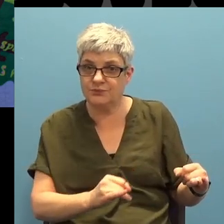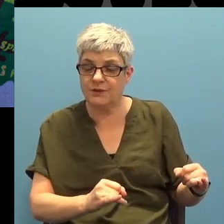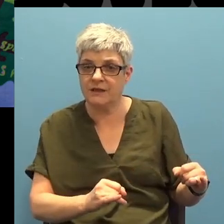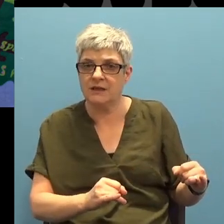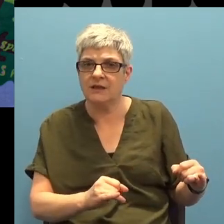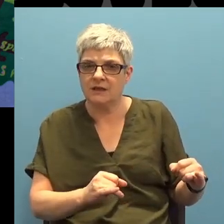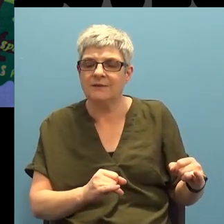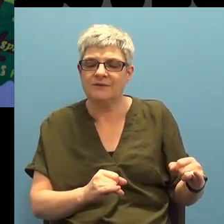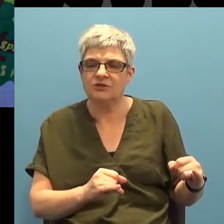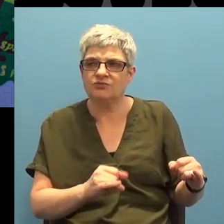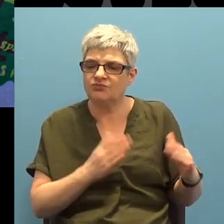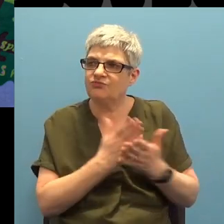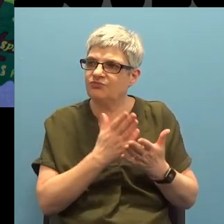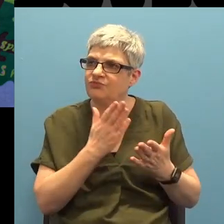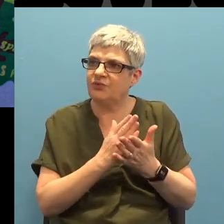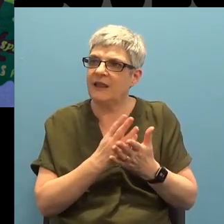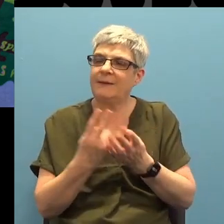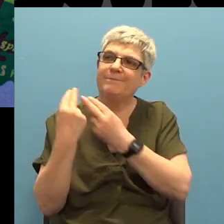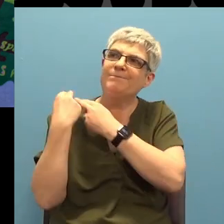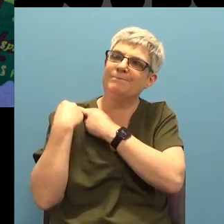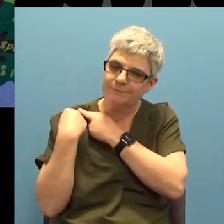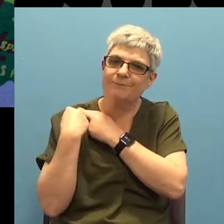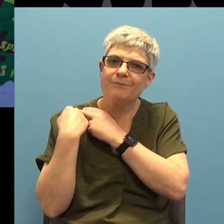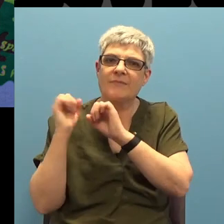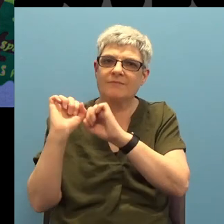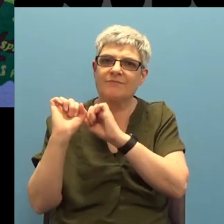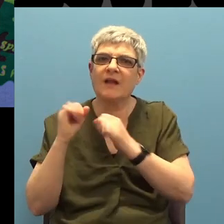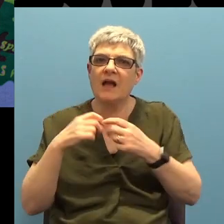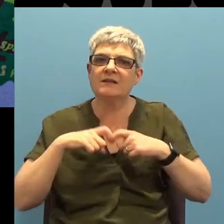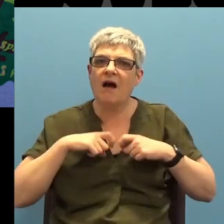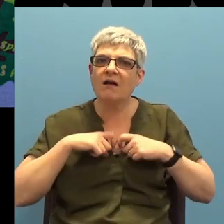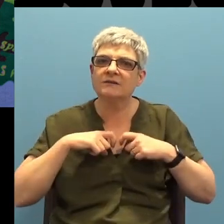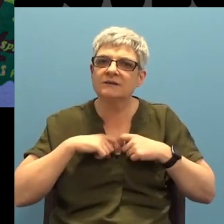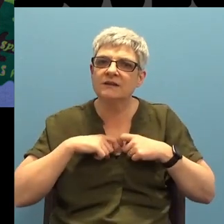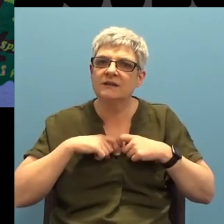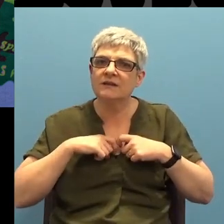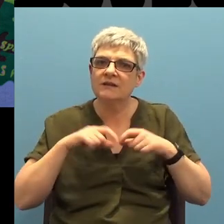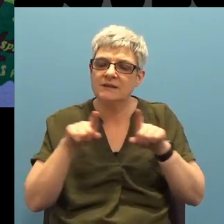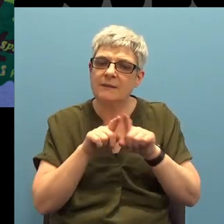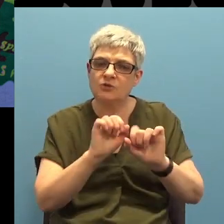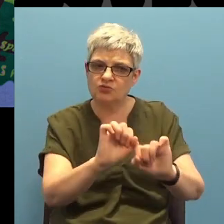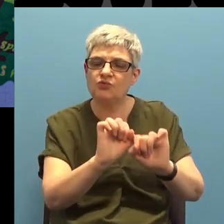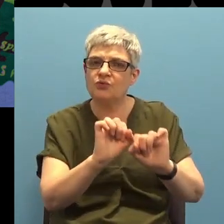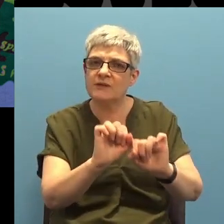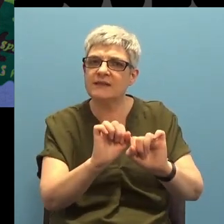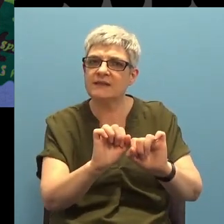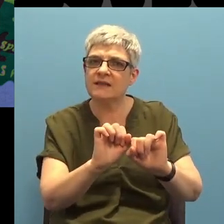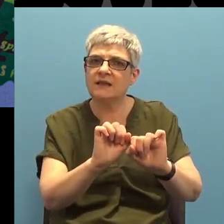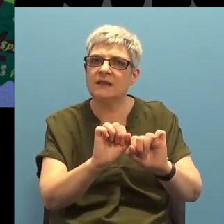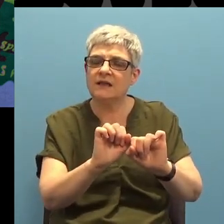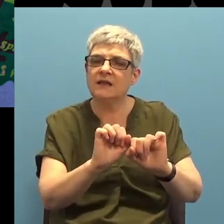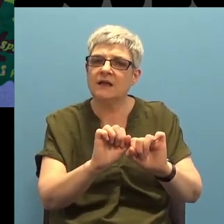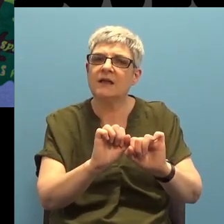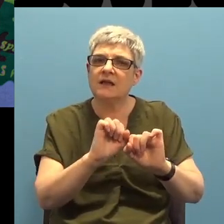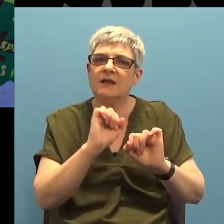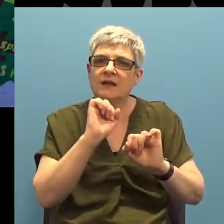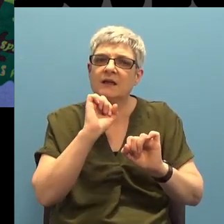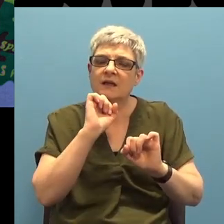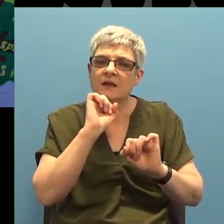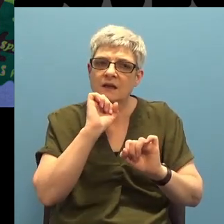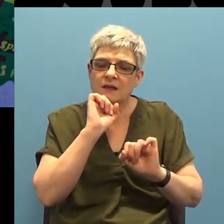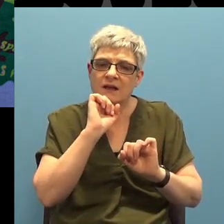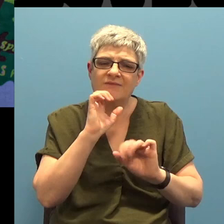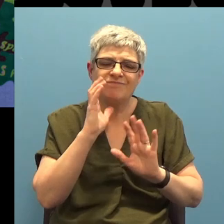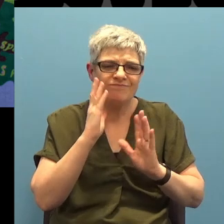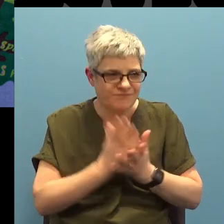It's really heavy on my heart, as it will be on yours, and it demands